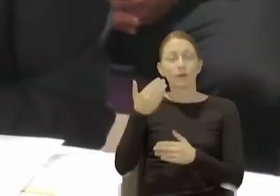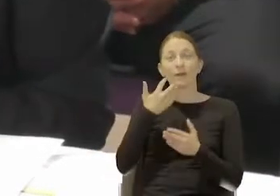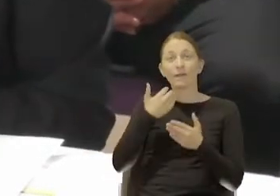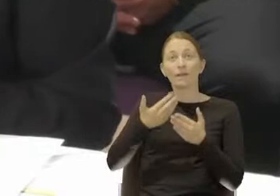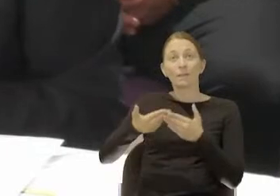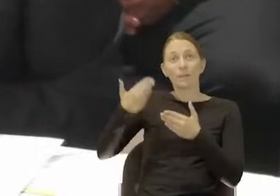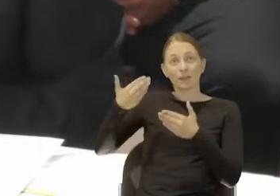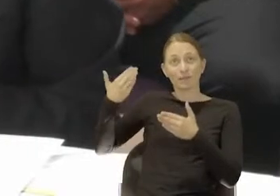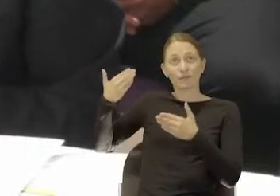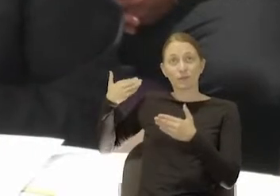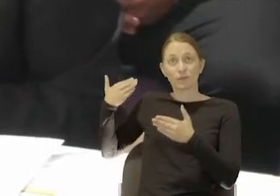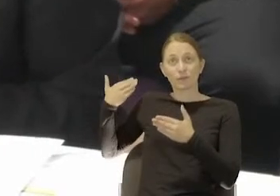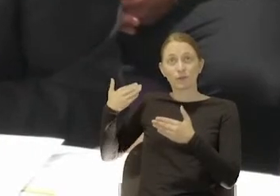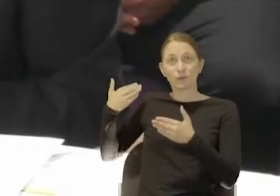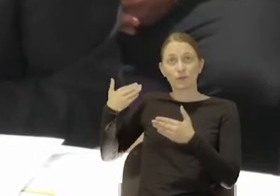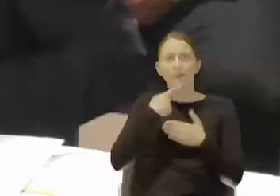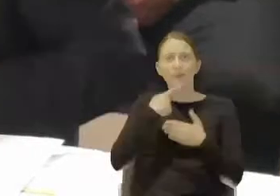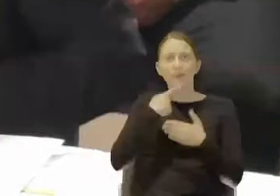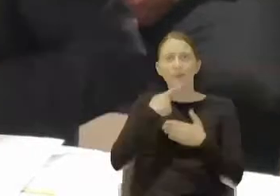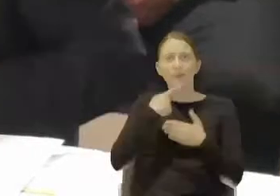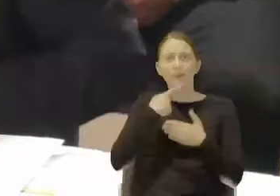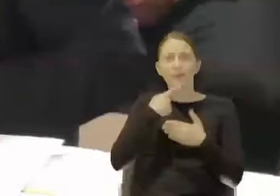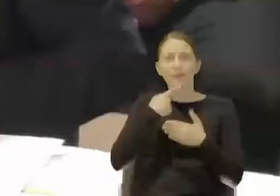As has been mentioned before,